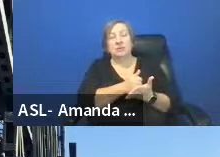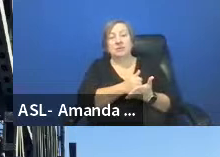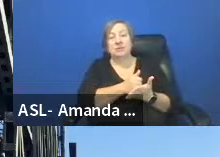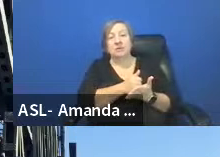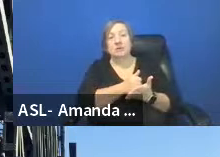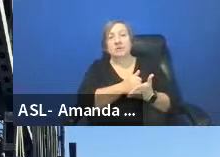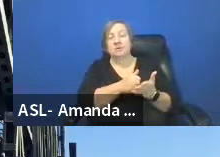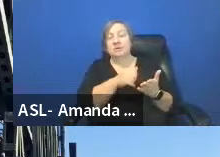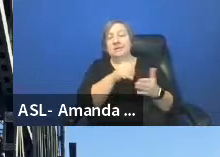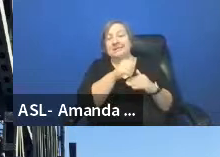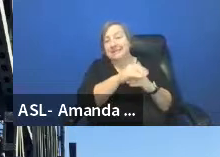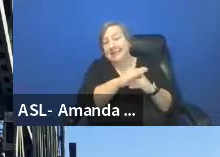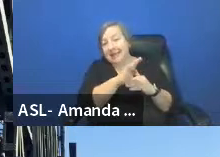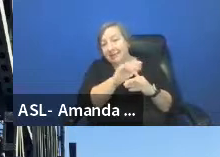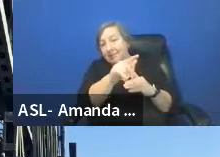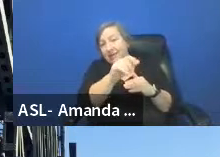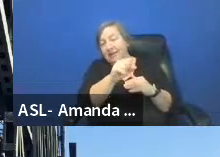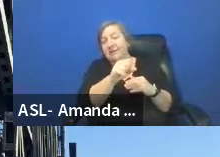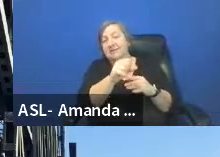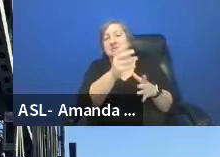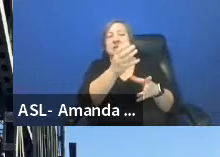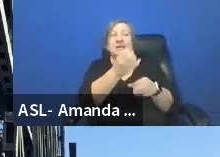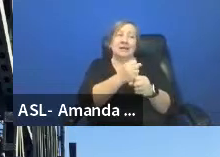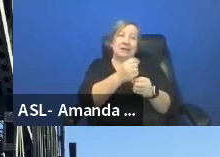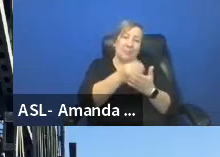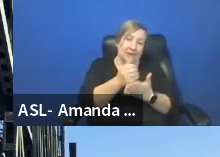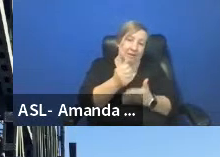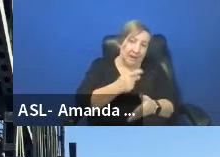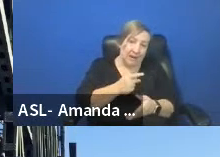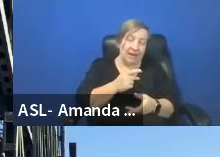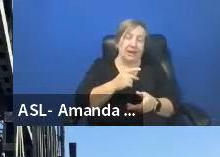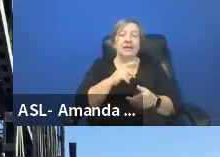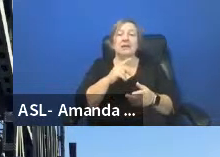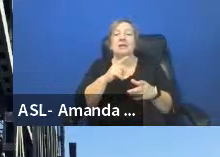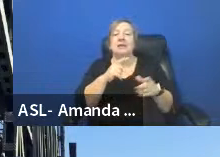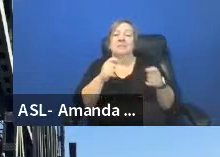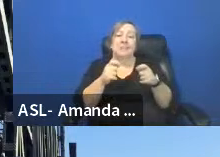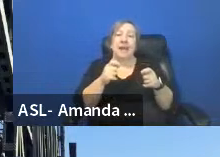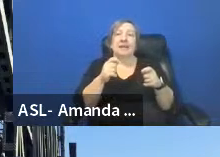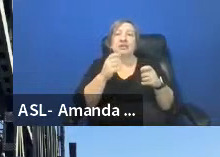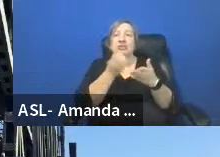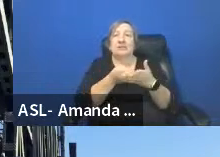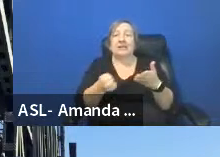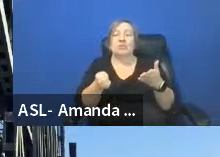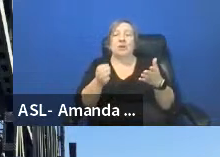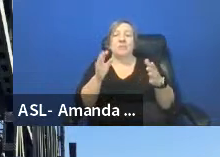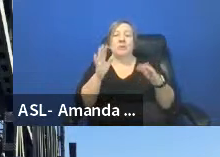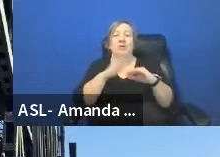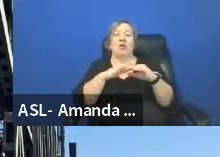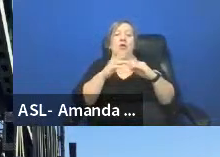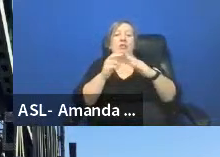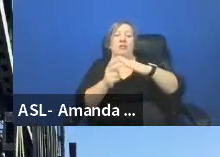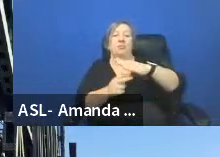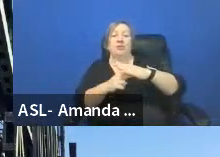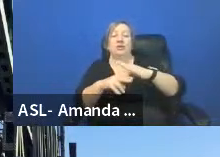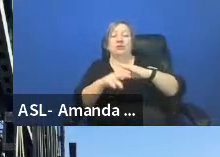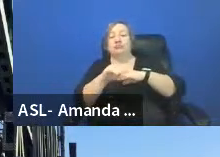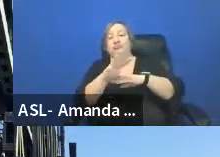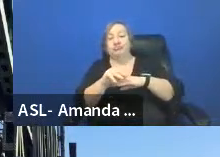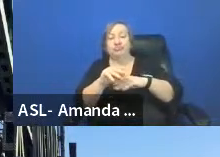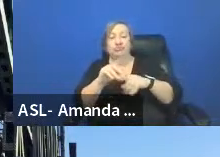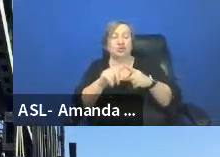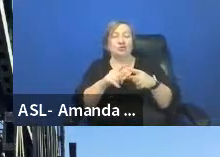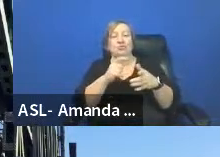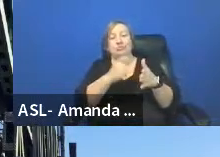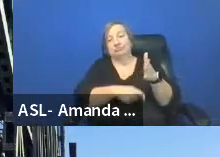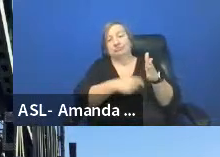send the bills out and get the bills paid. And they manage the actual equipment on the bridge to assess the toll. And they're the ones with the